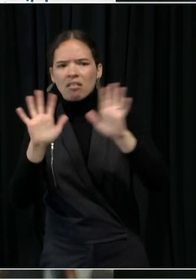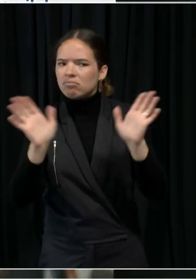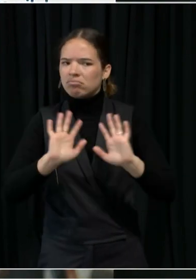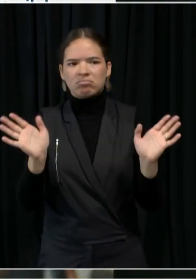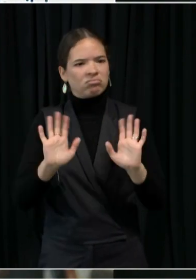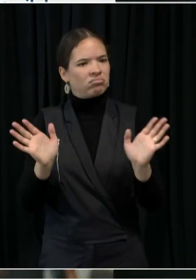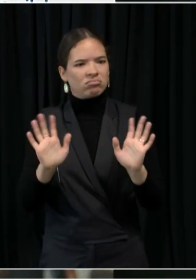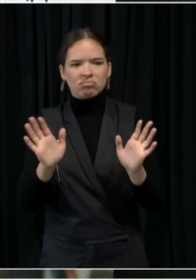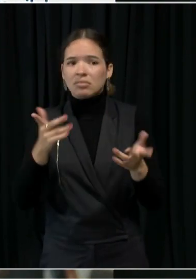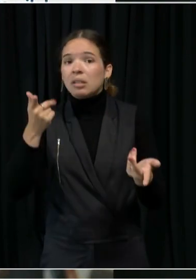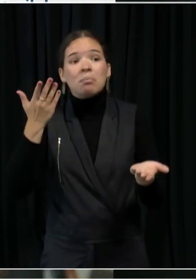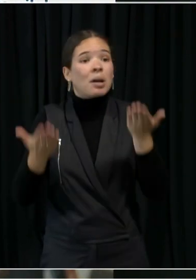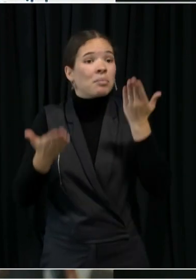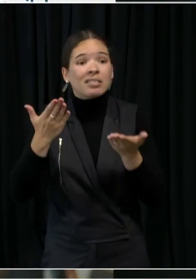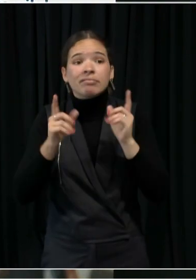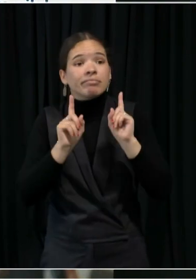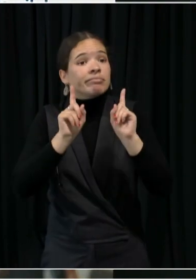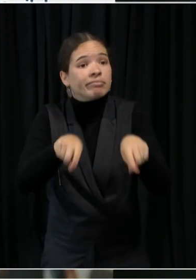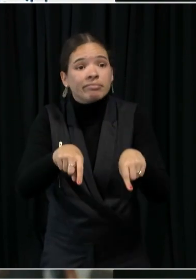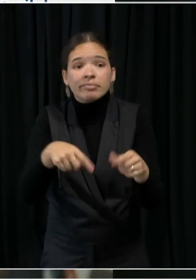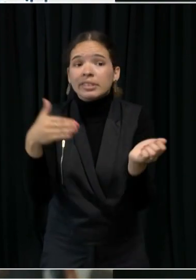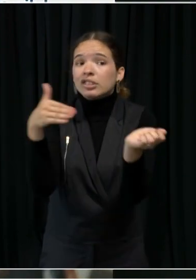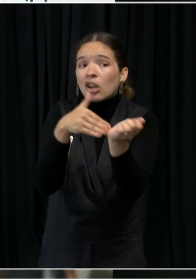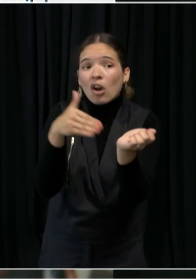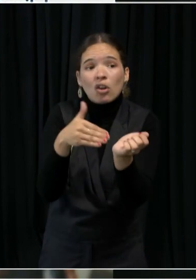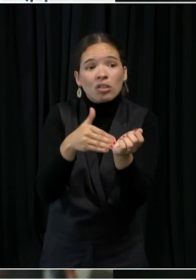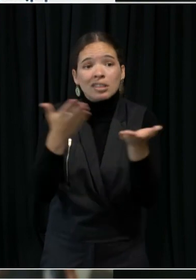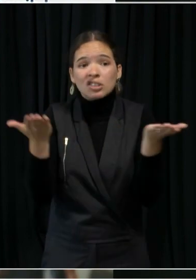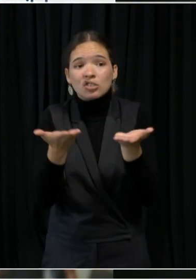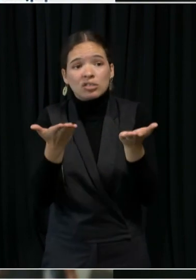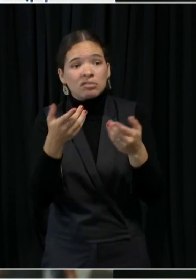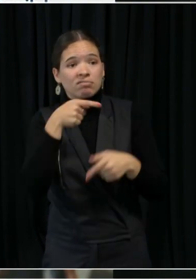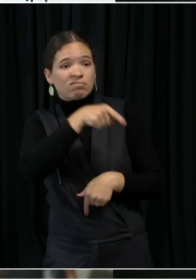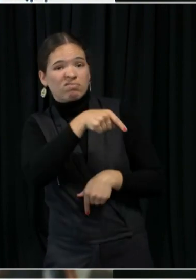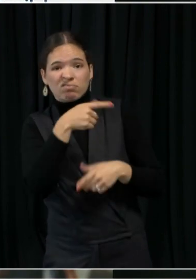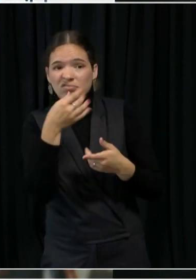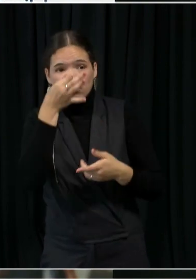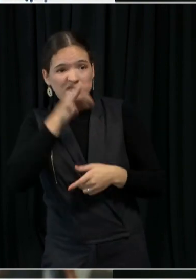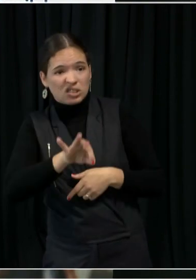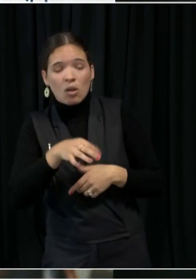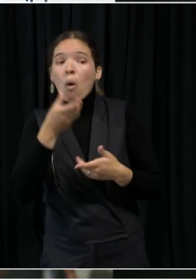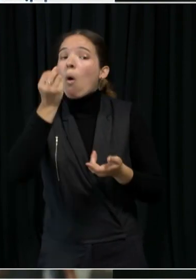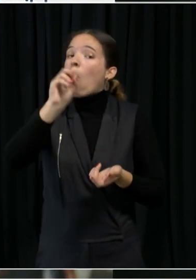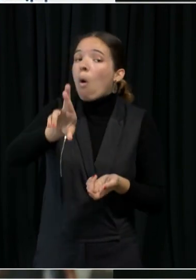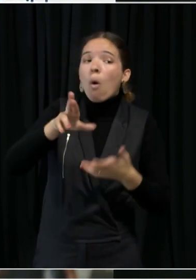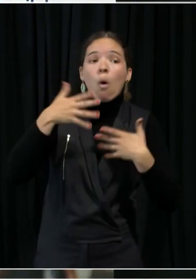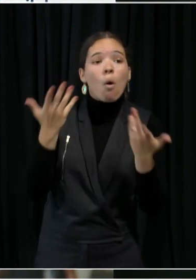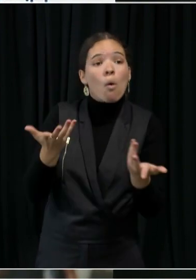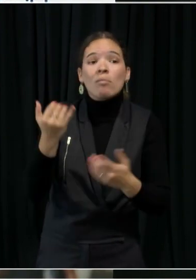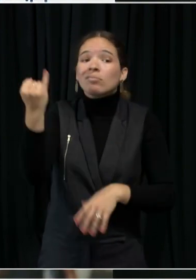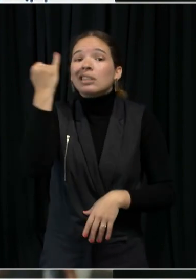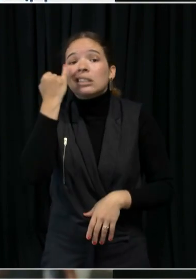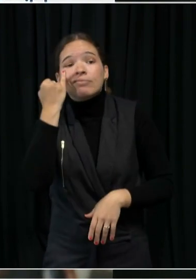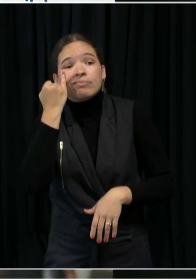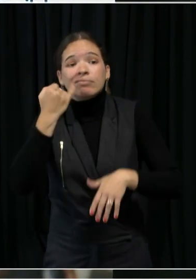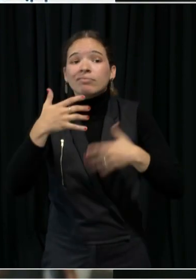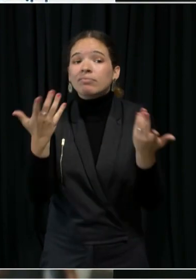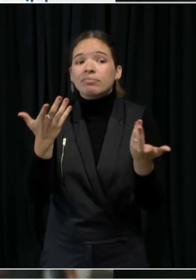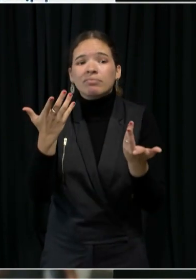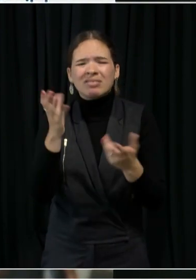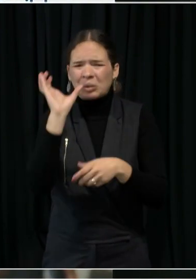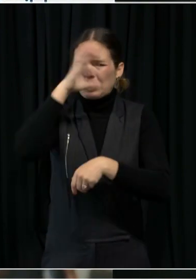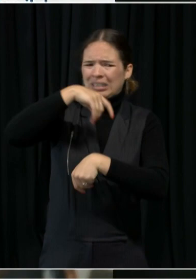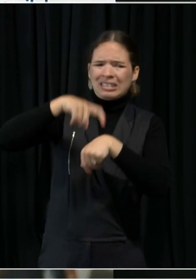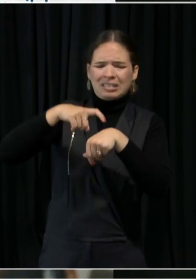to your primary care physician right down the street, or it may mean, if you're off hours, that you're coming to a place like this, an